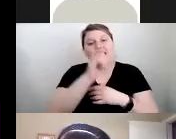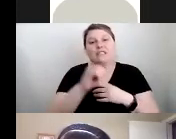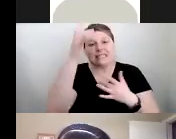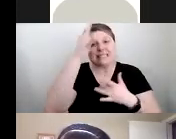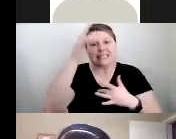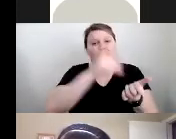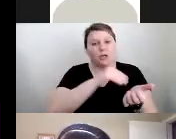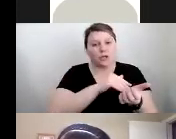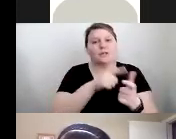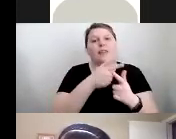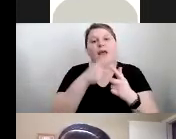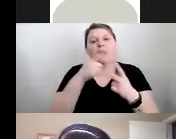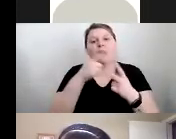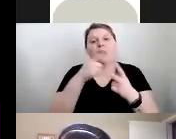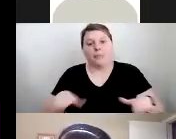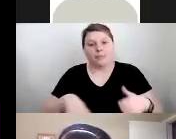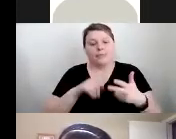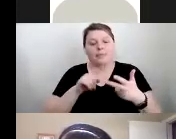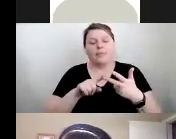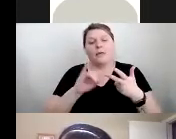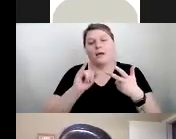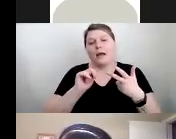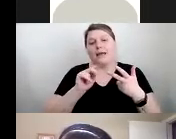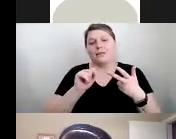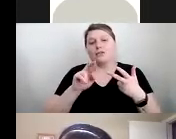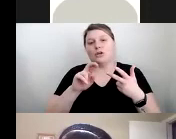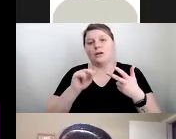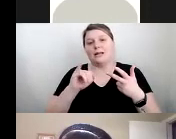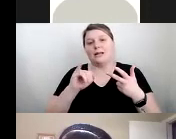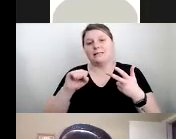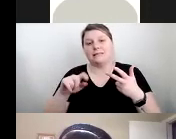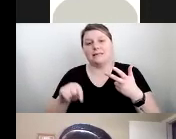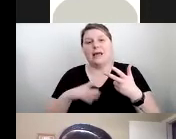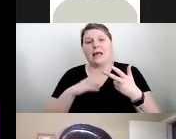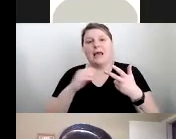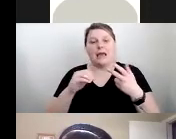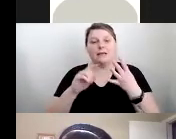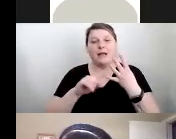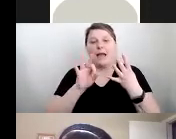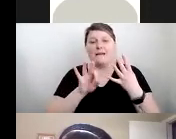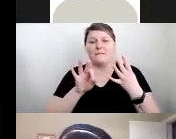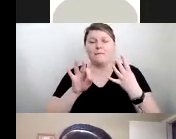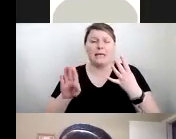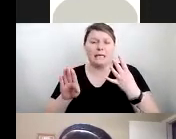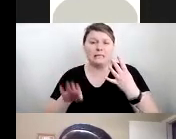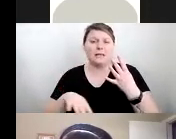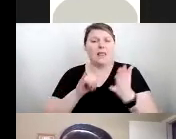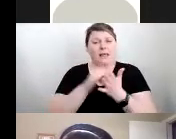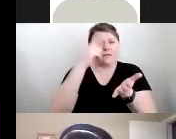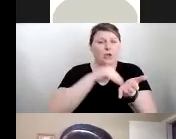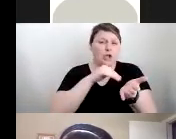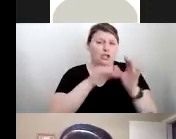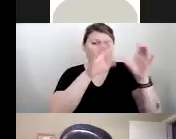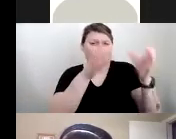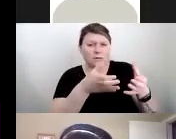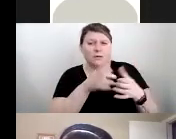probably pediatricians, internists, and FPs. That's on the doctor side. And just to be upfront